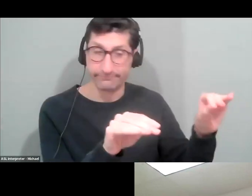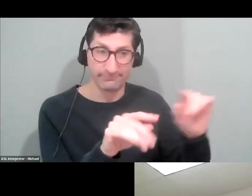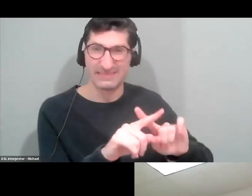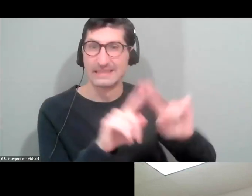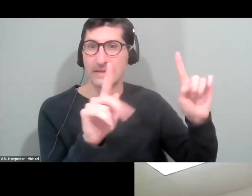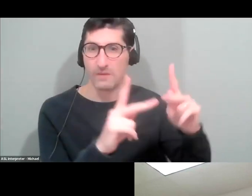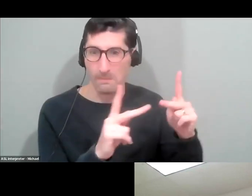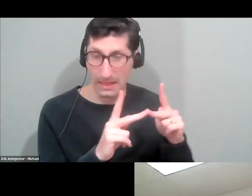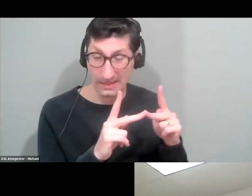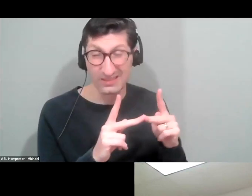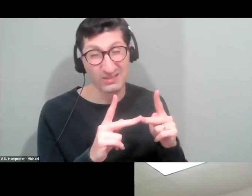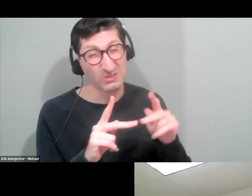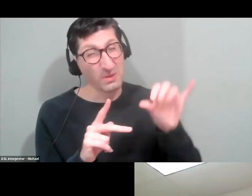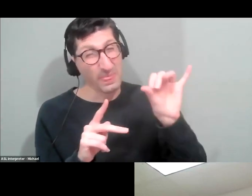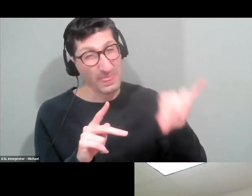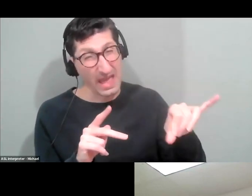meeting.